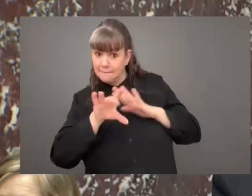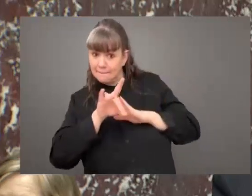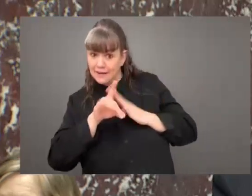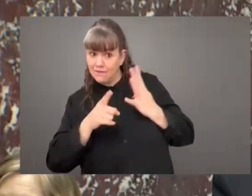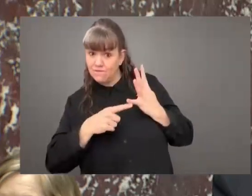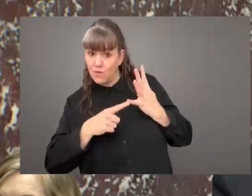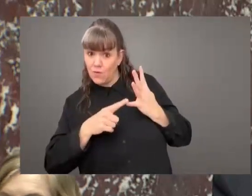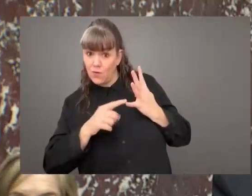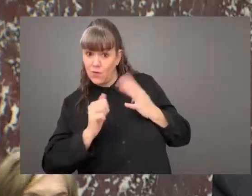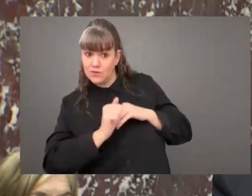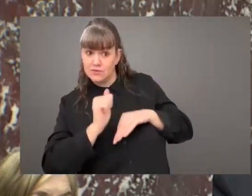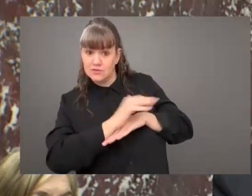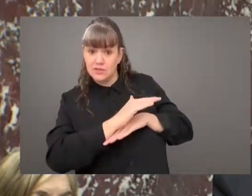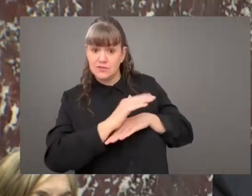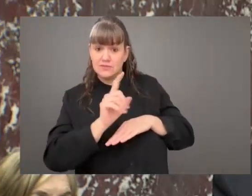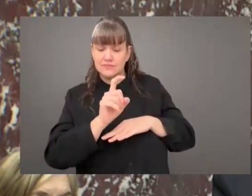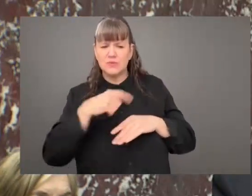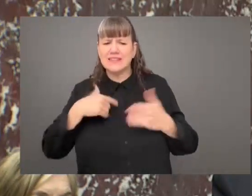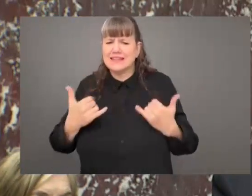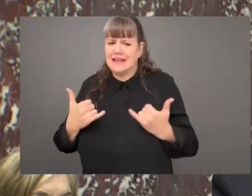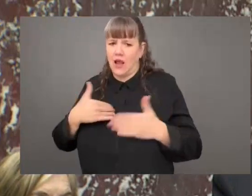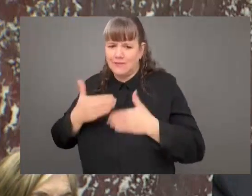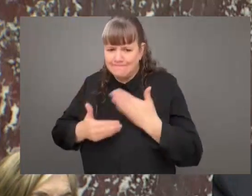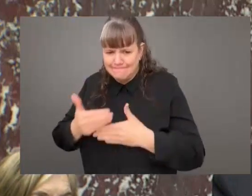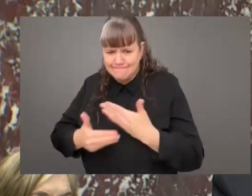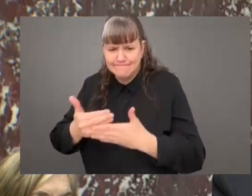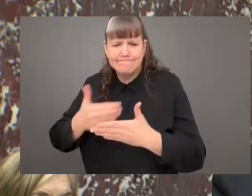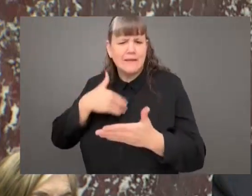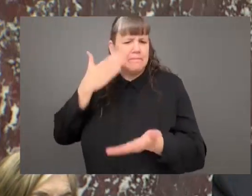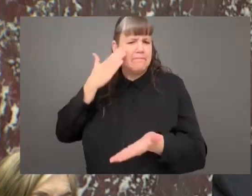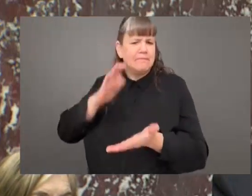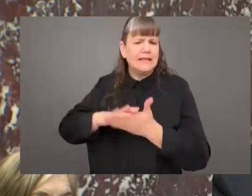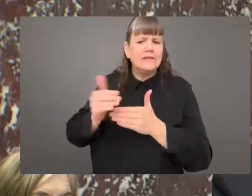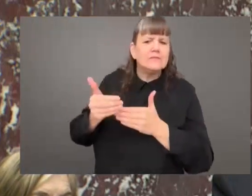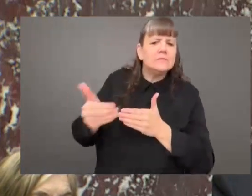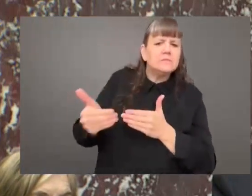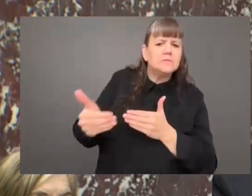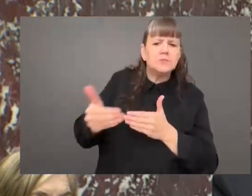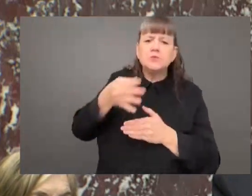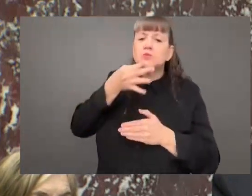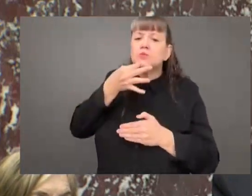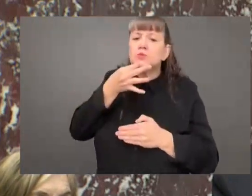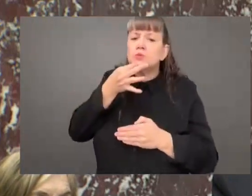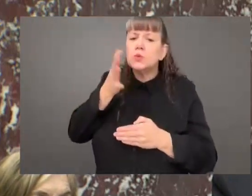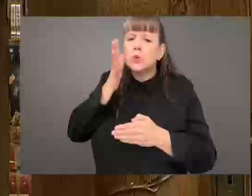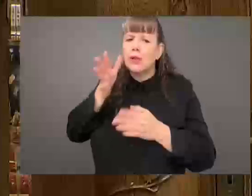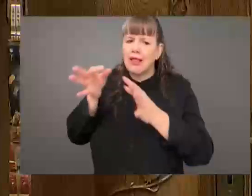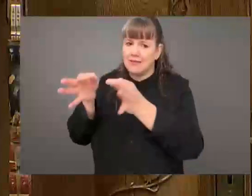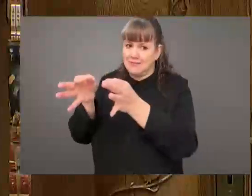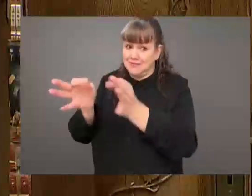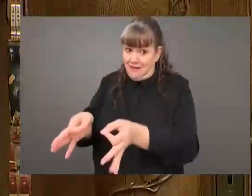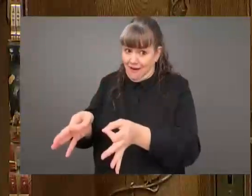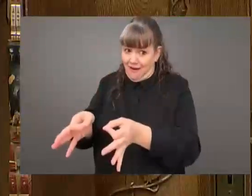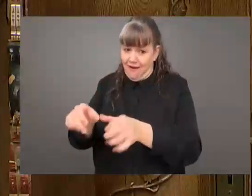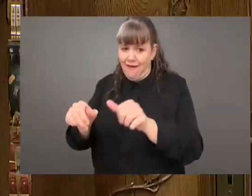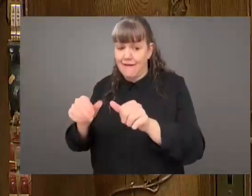that there will be a determination made that will satisfy his question. Thank you.